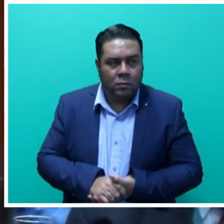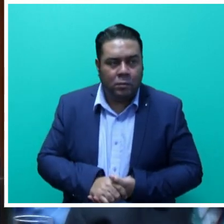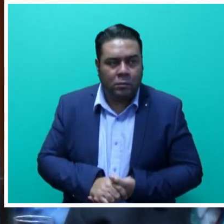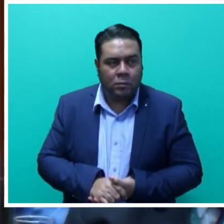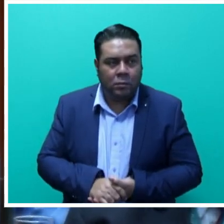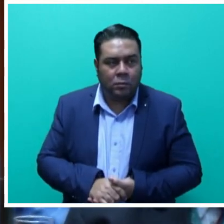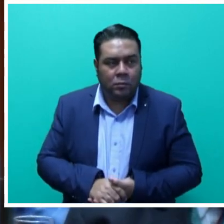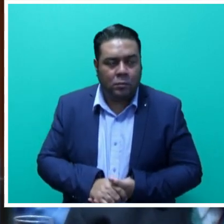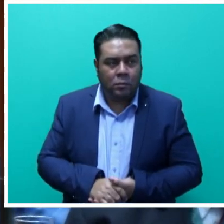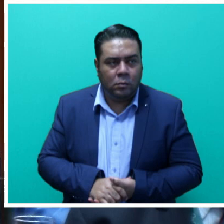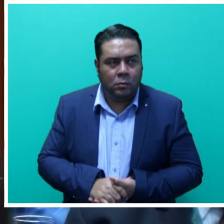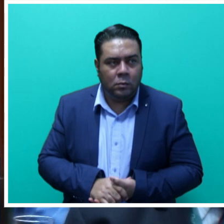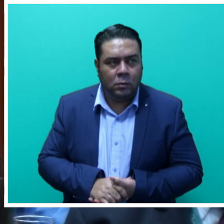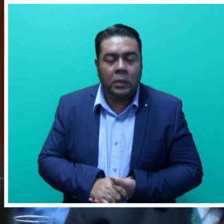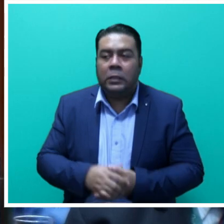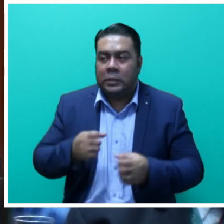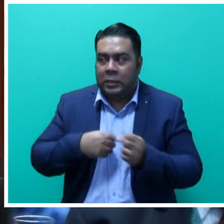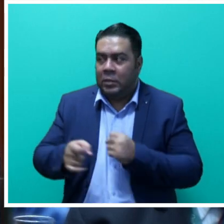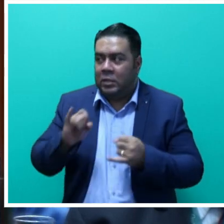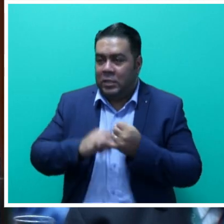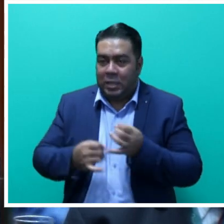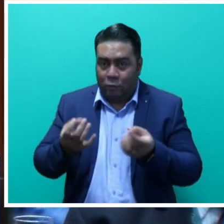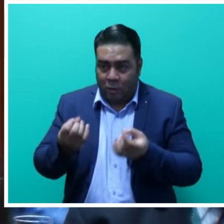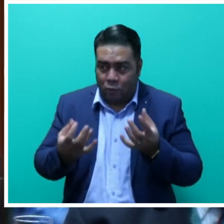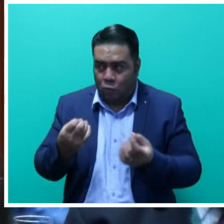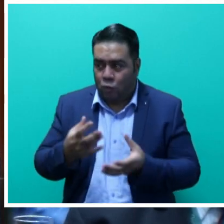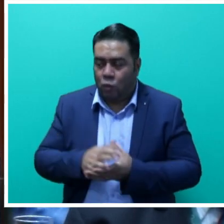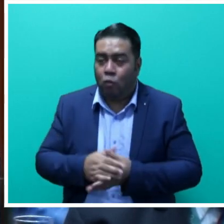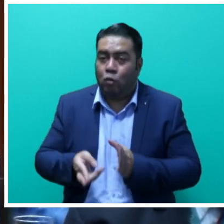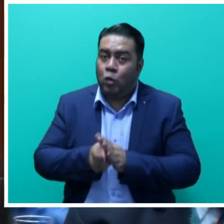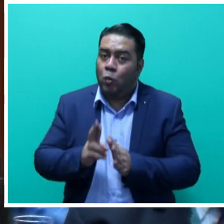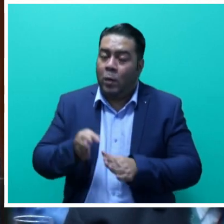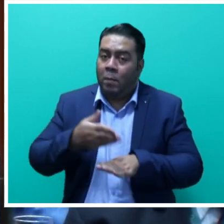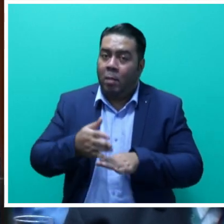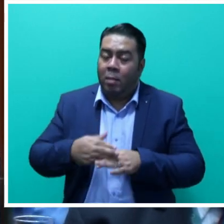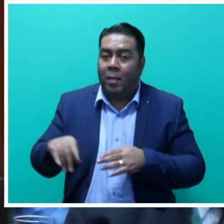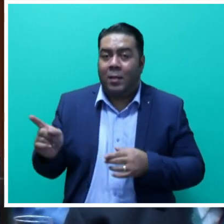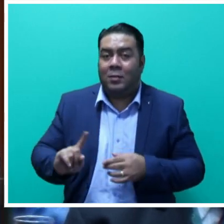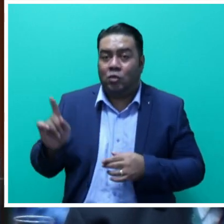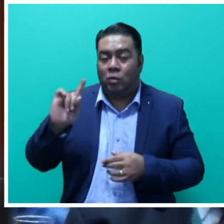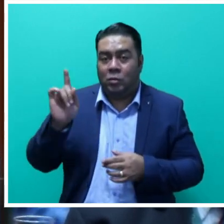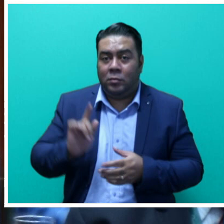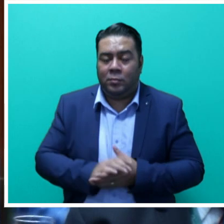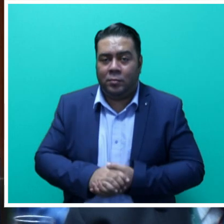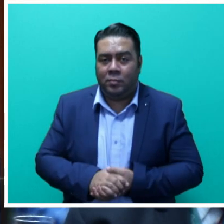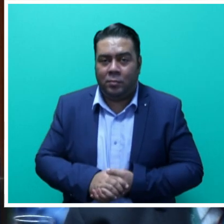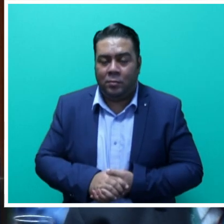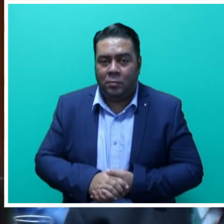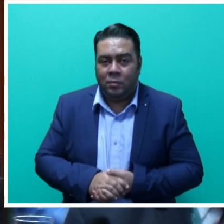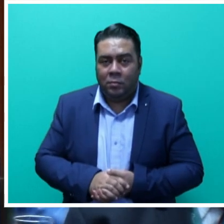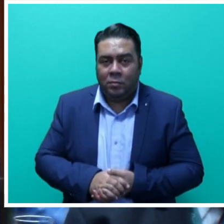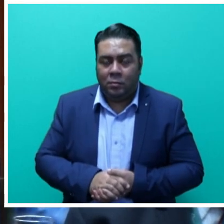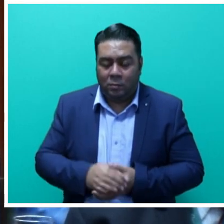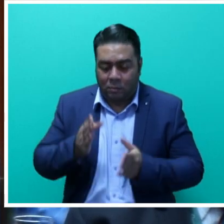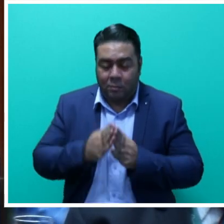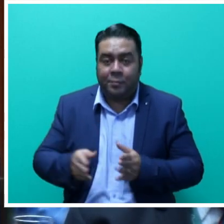management infrastructure, and systems in Sabu-Sabu, and renewable energy development options in Vanua Levu. Mr. Speaker, sir, phase